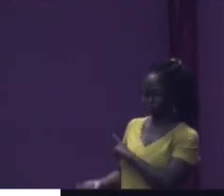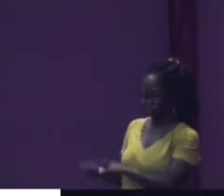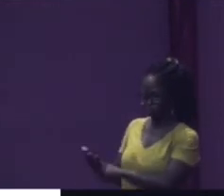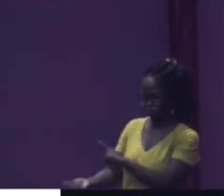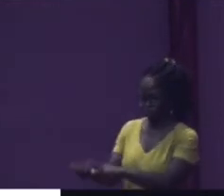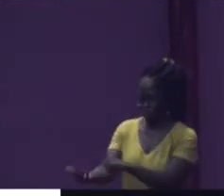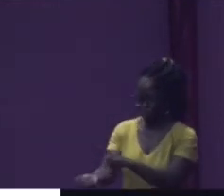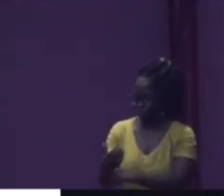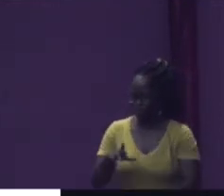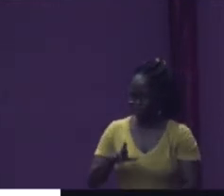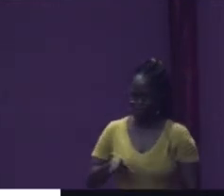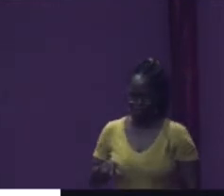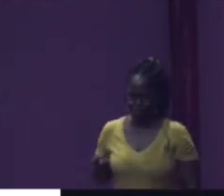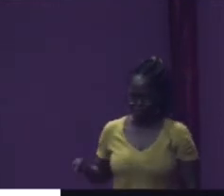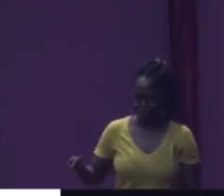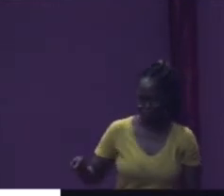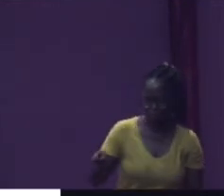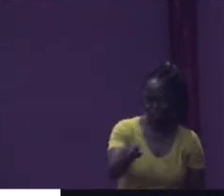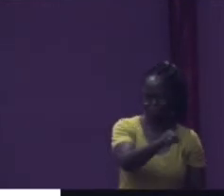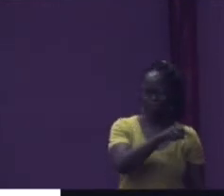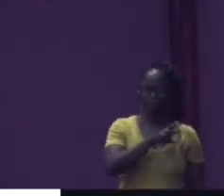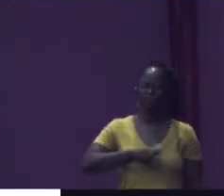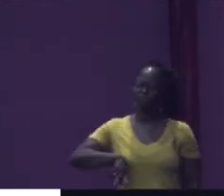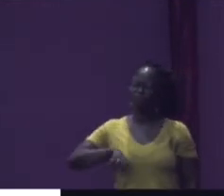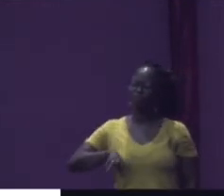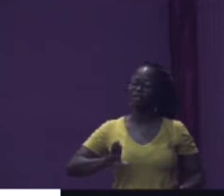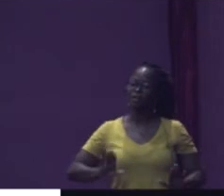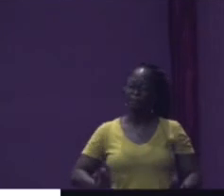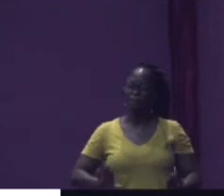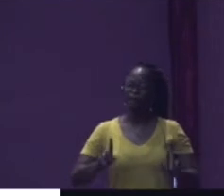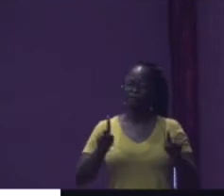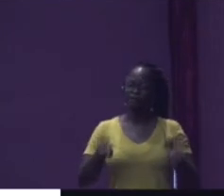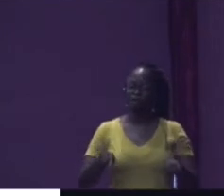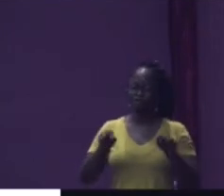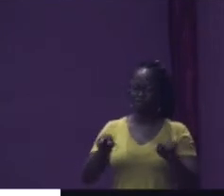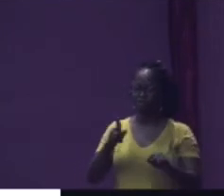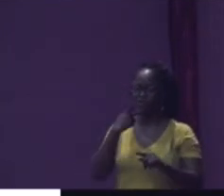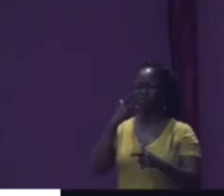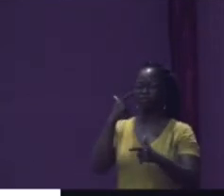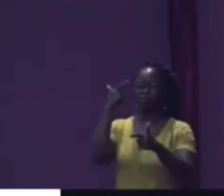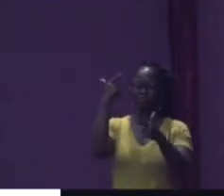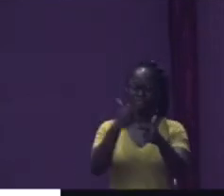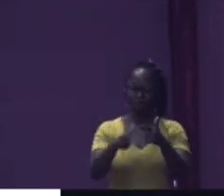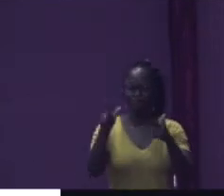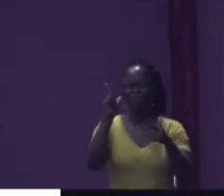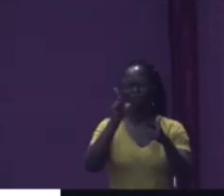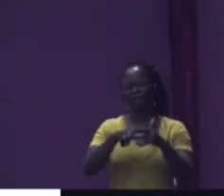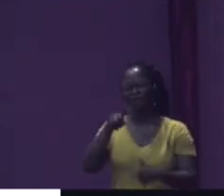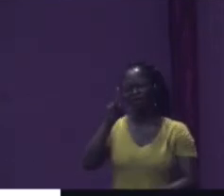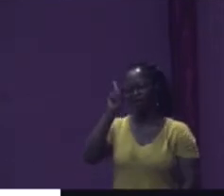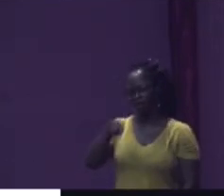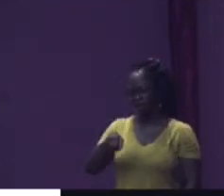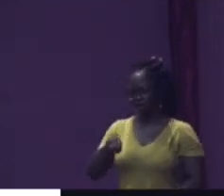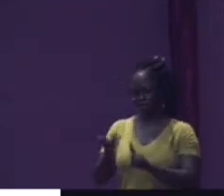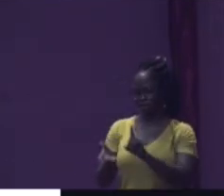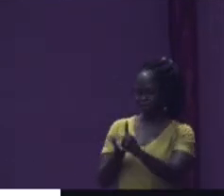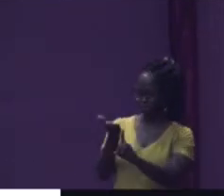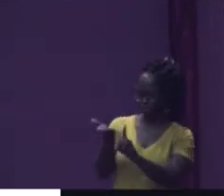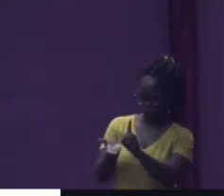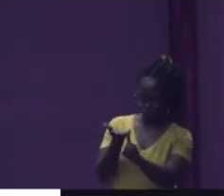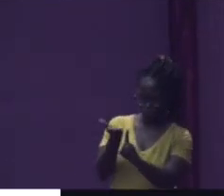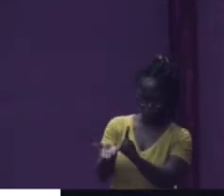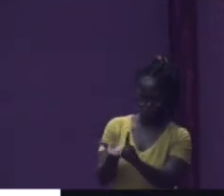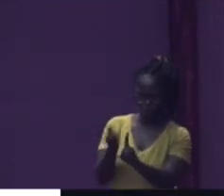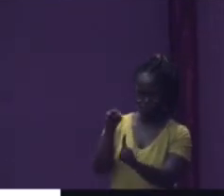Those aren't the problems. The problems are the midwives. So therefore, we are no longer supporting training programs for midwives. We